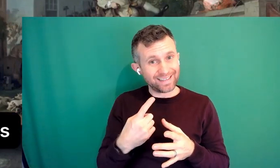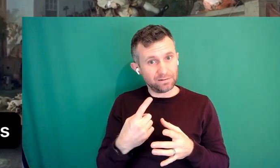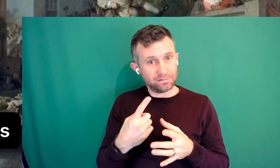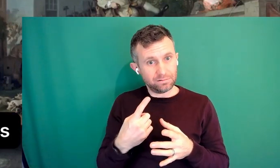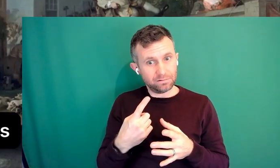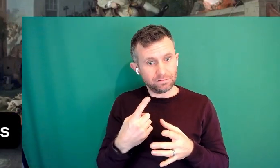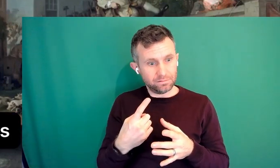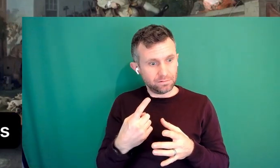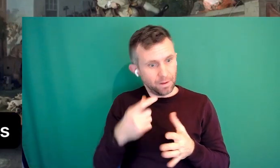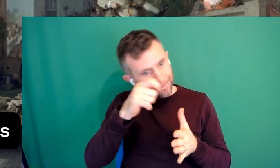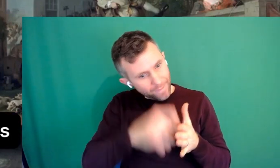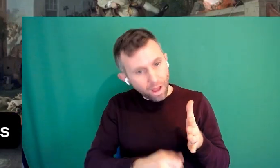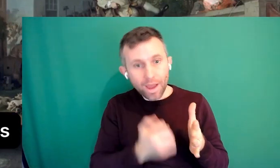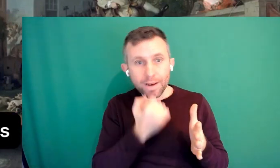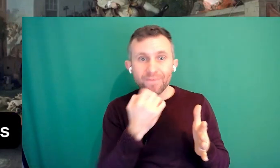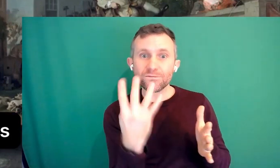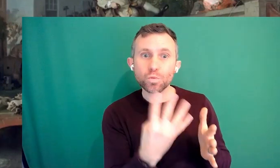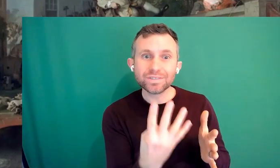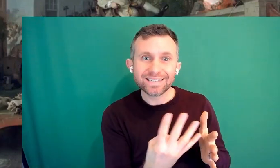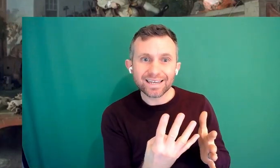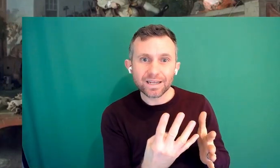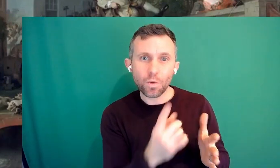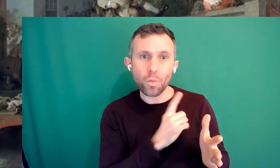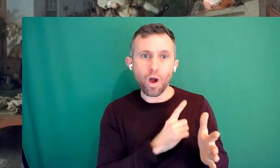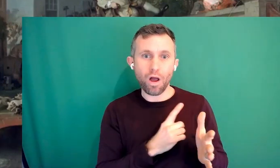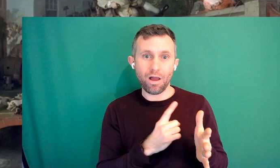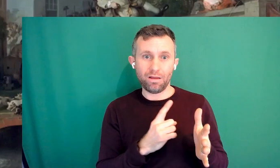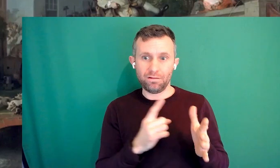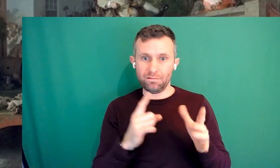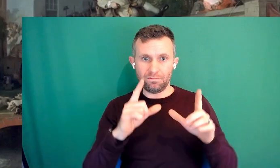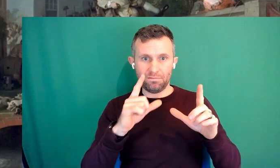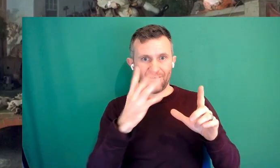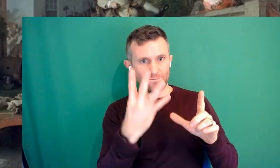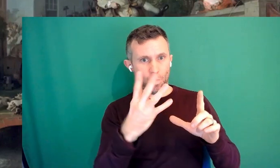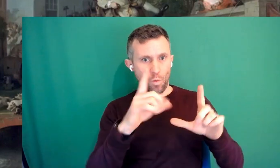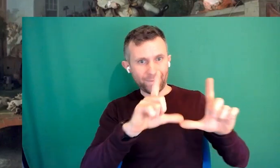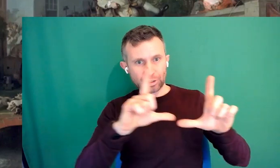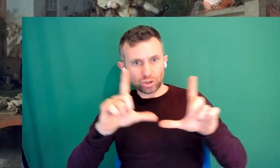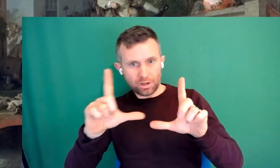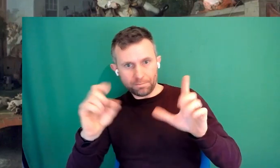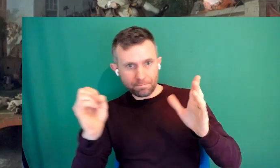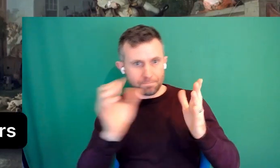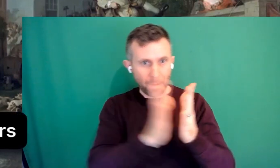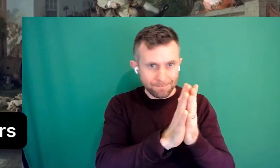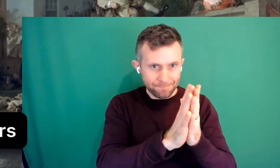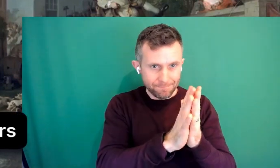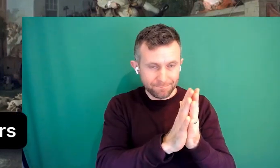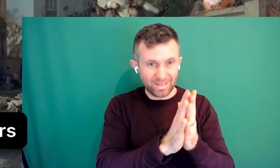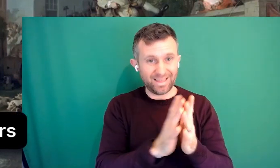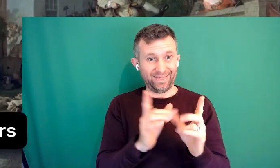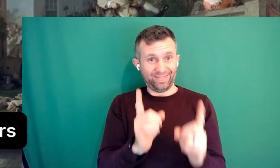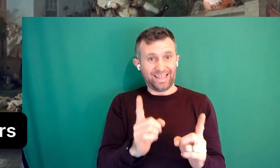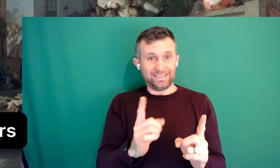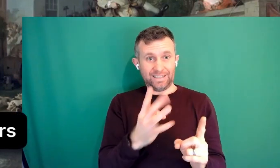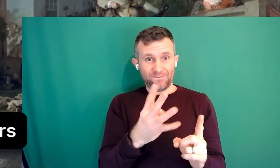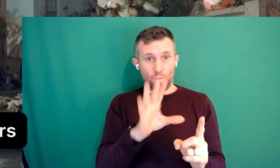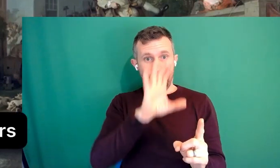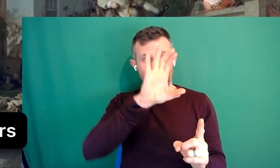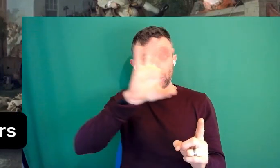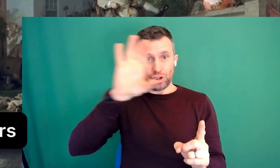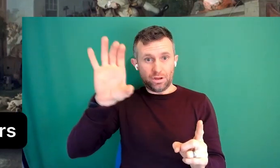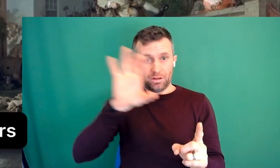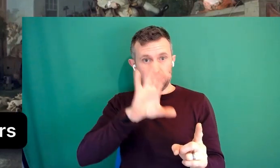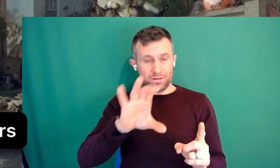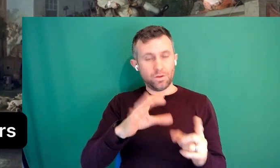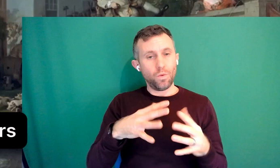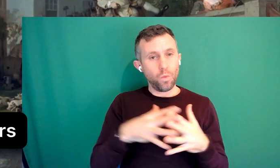and manipulated by the candidates. In the top left scene, a luxurious banquet has been